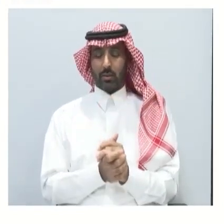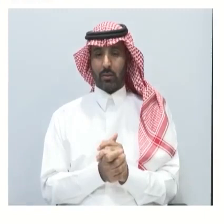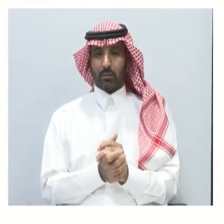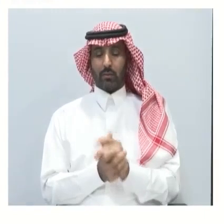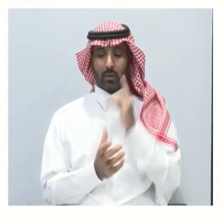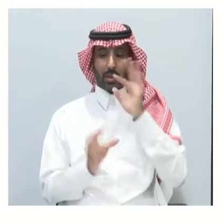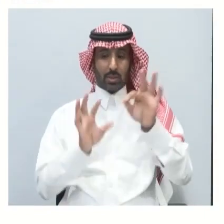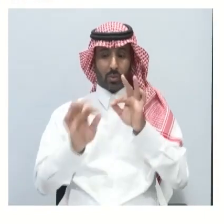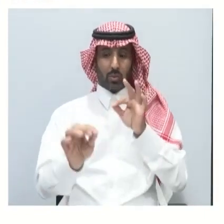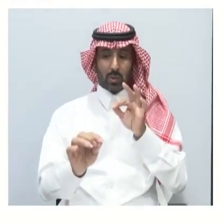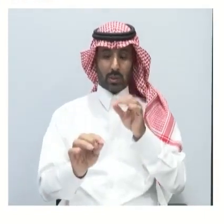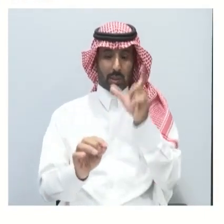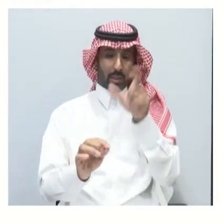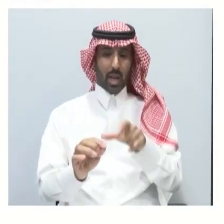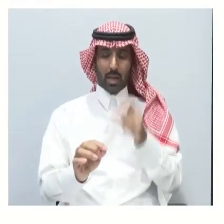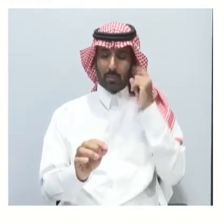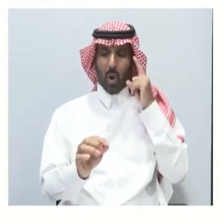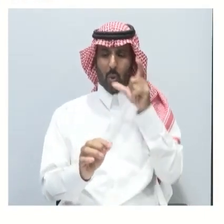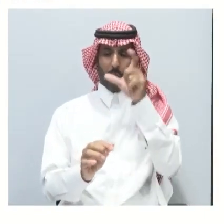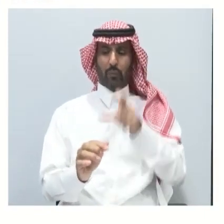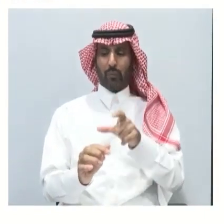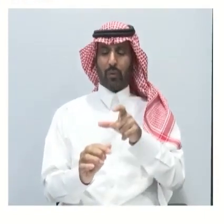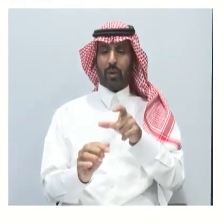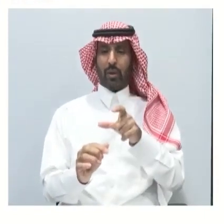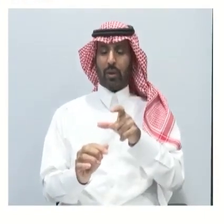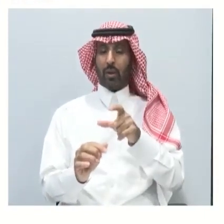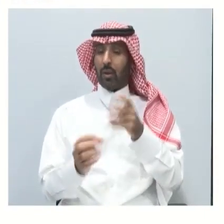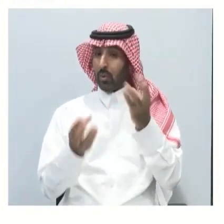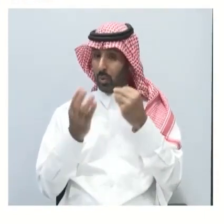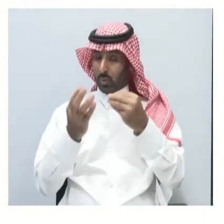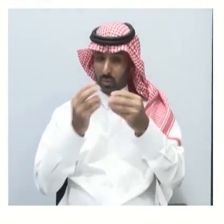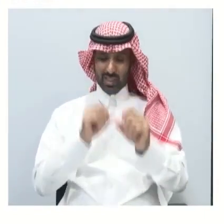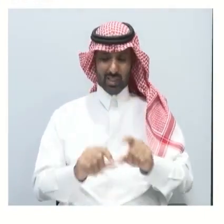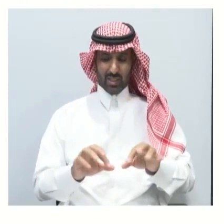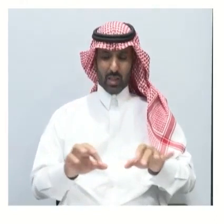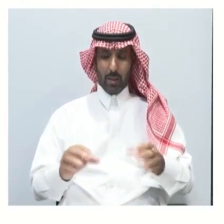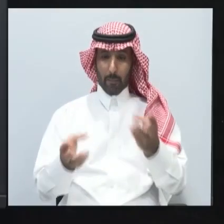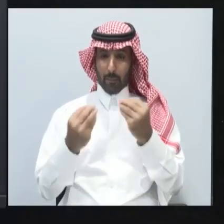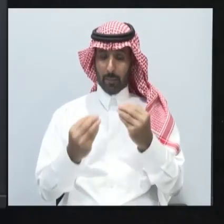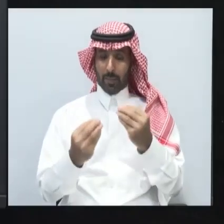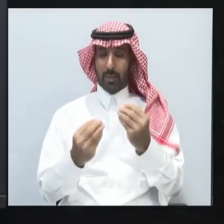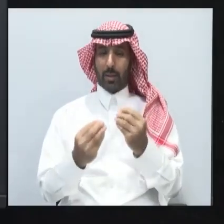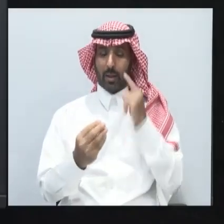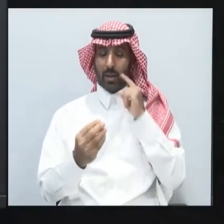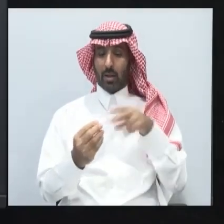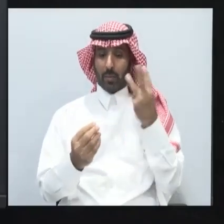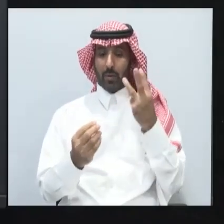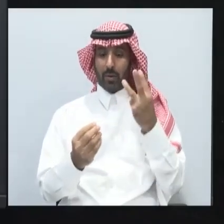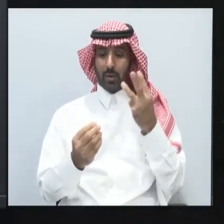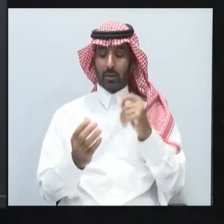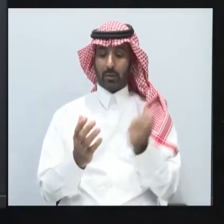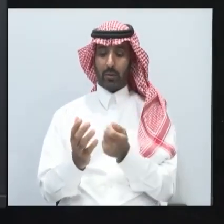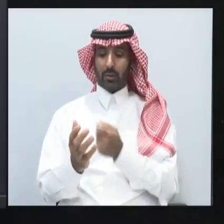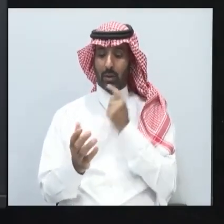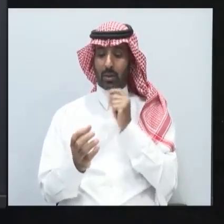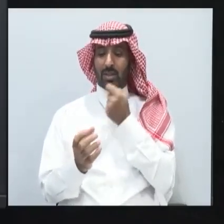to choose an influential person, research for information, and the most important thing, we have in number three, to write